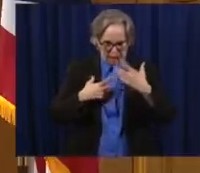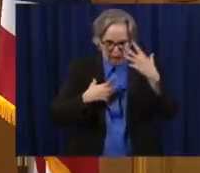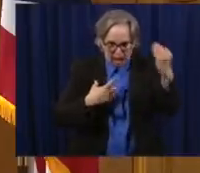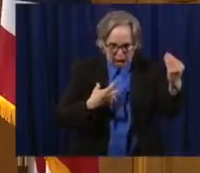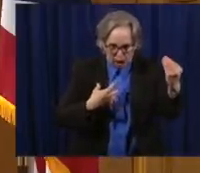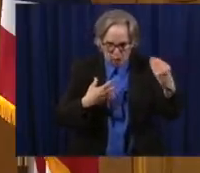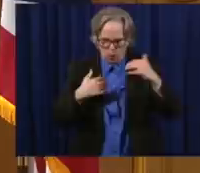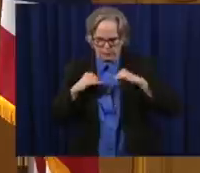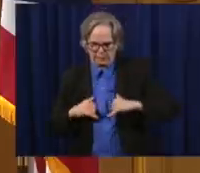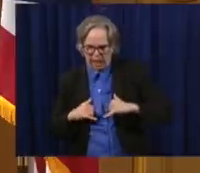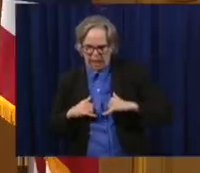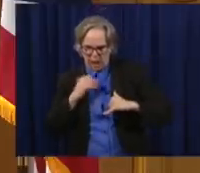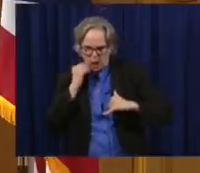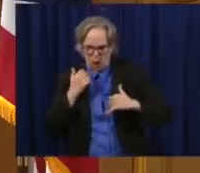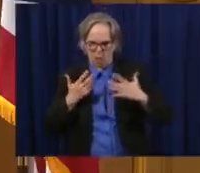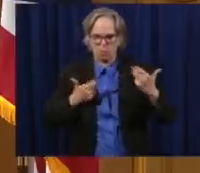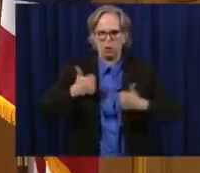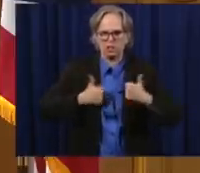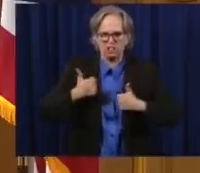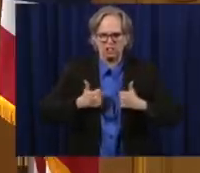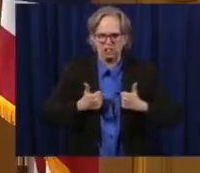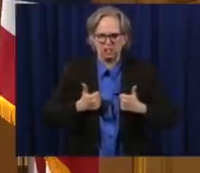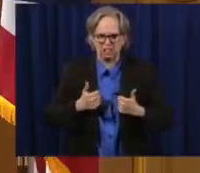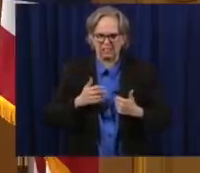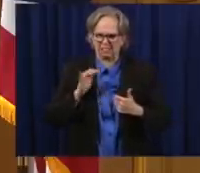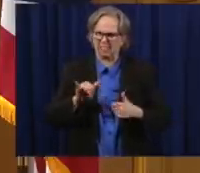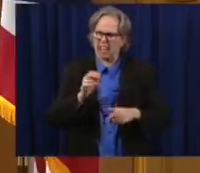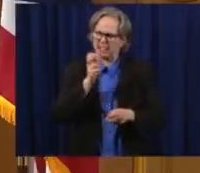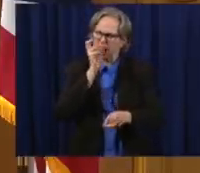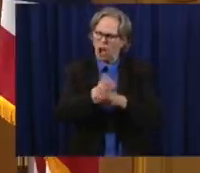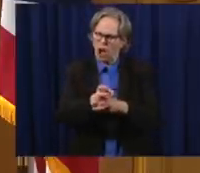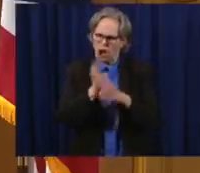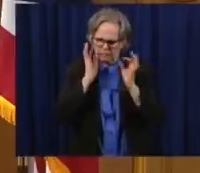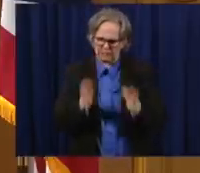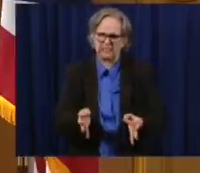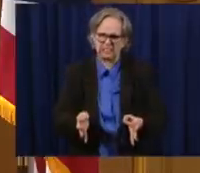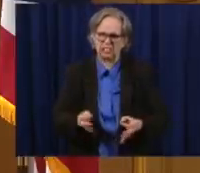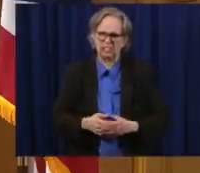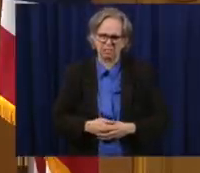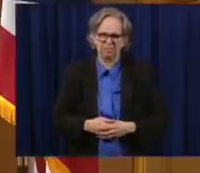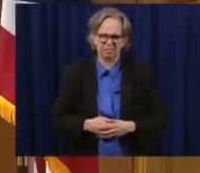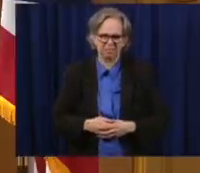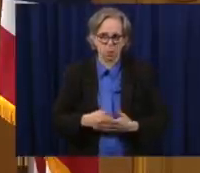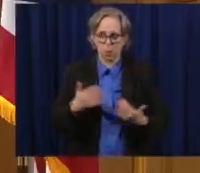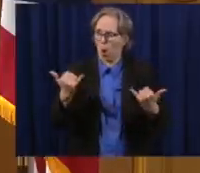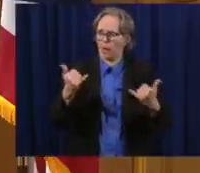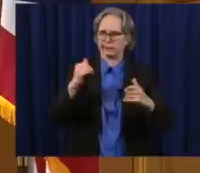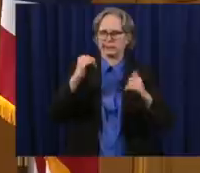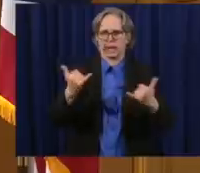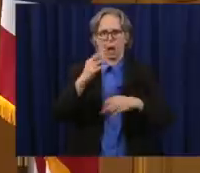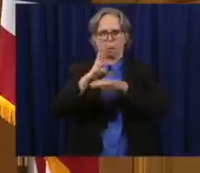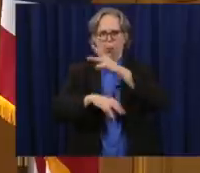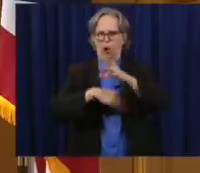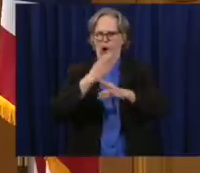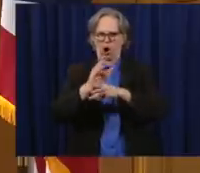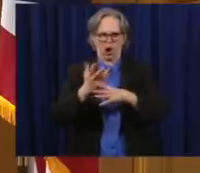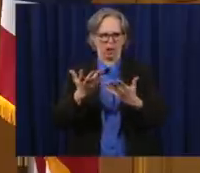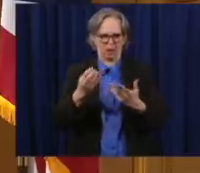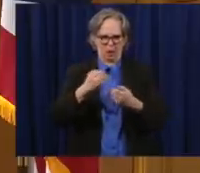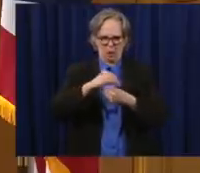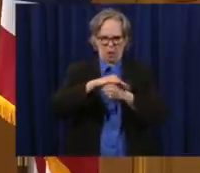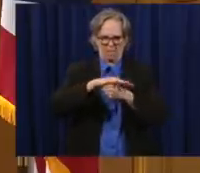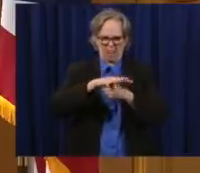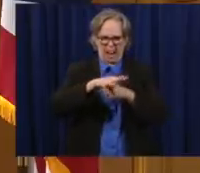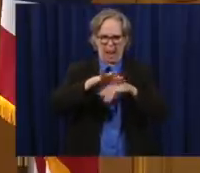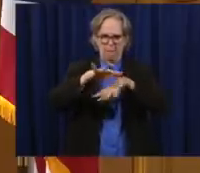the tough things about the world that we live in today with the coronavirus roaming large throughout our